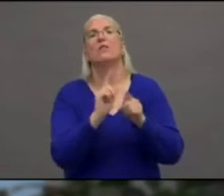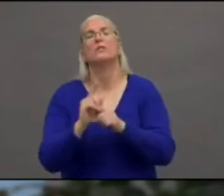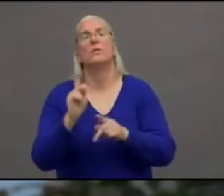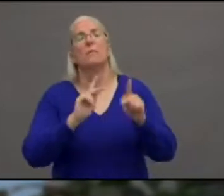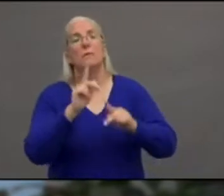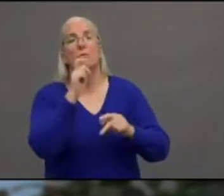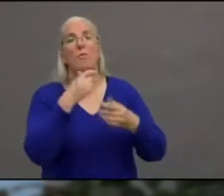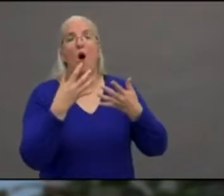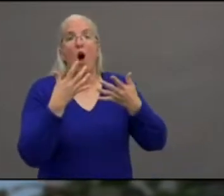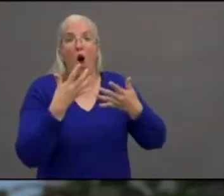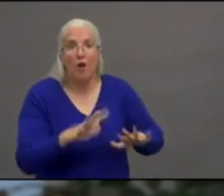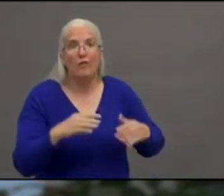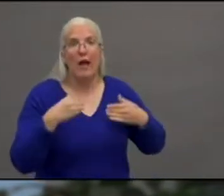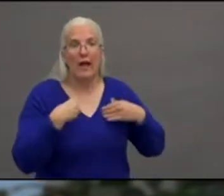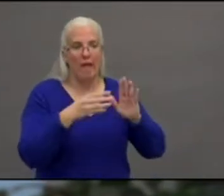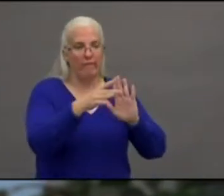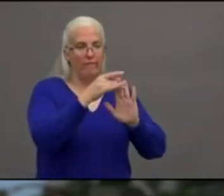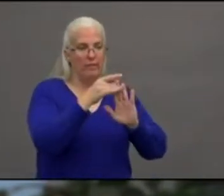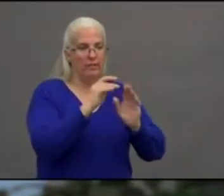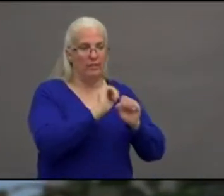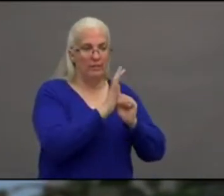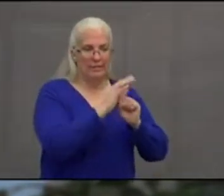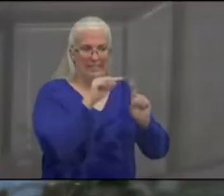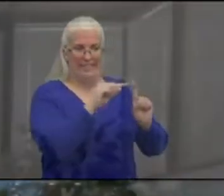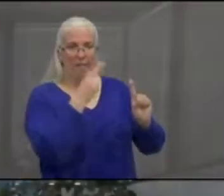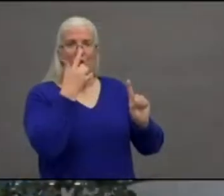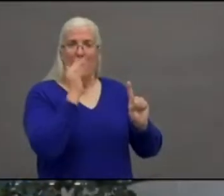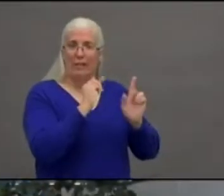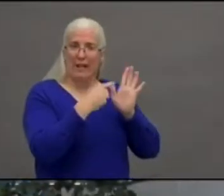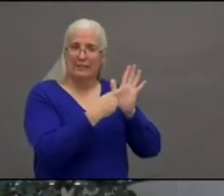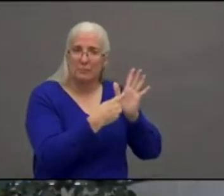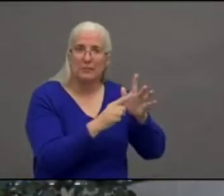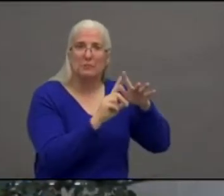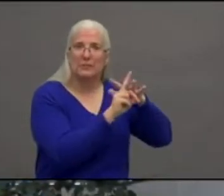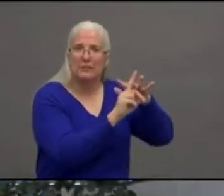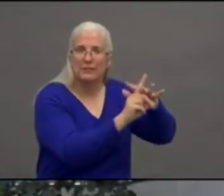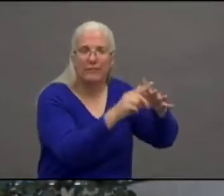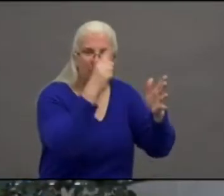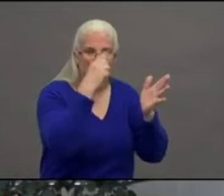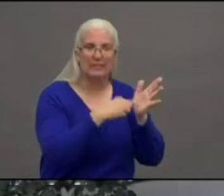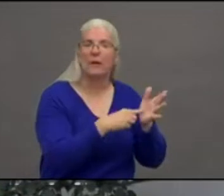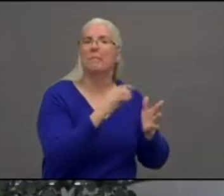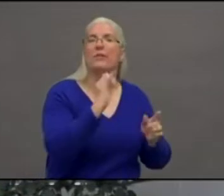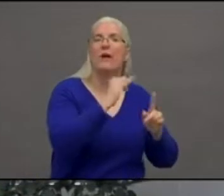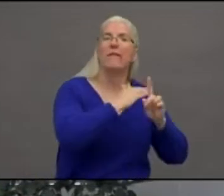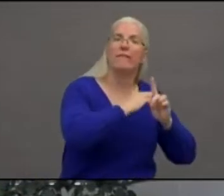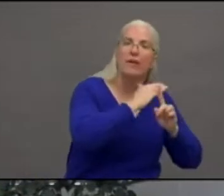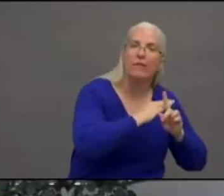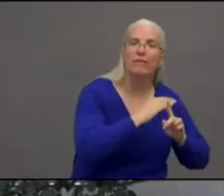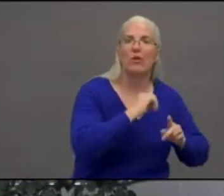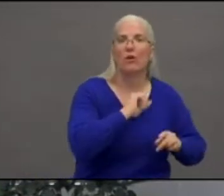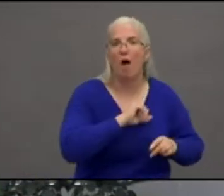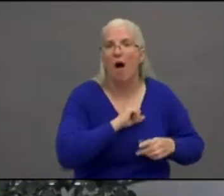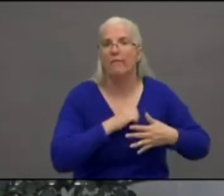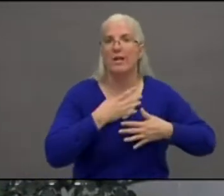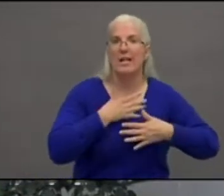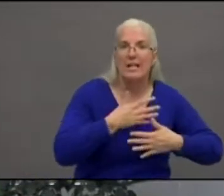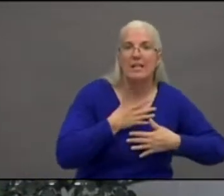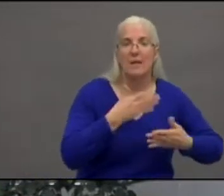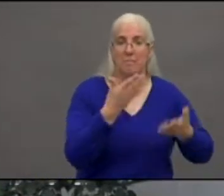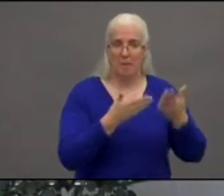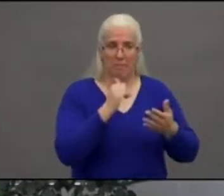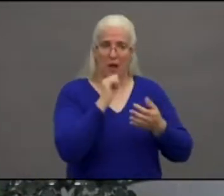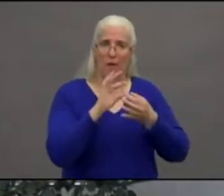COVID-type symptoms and flu-type symptoms for things that are not COVID-related, okay? And it's not to say that we